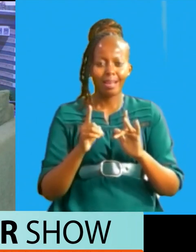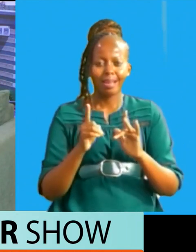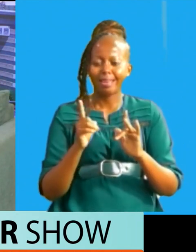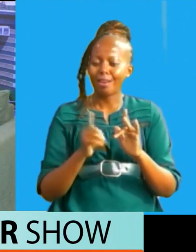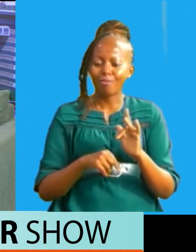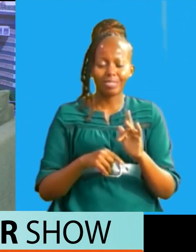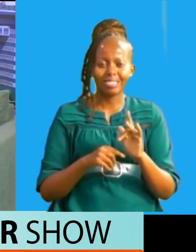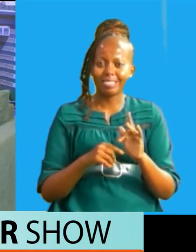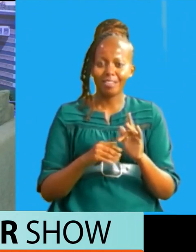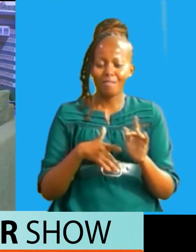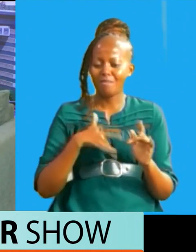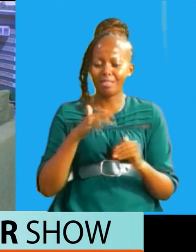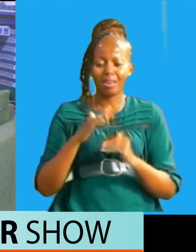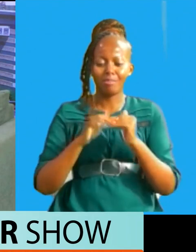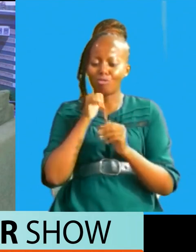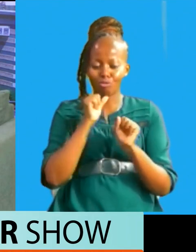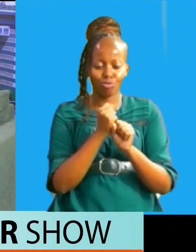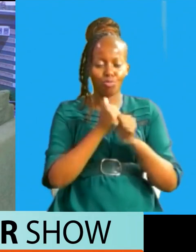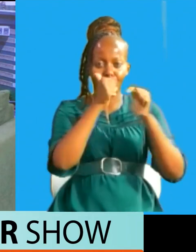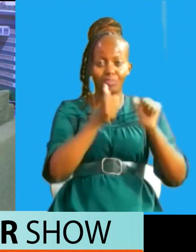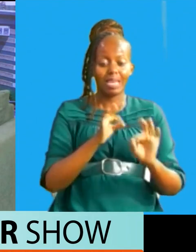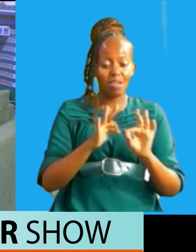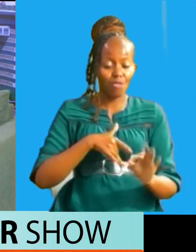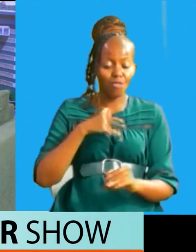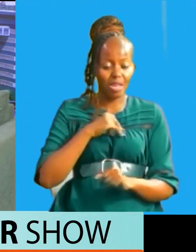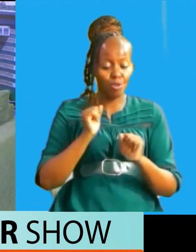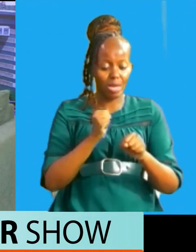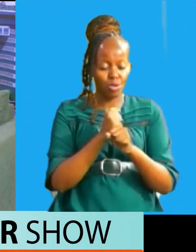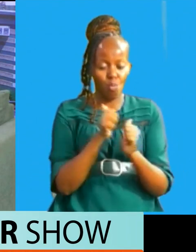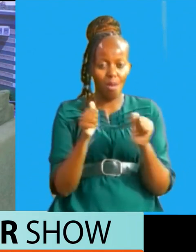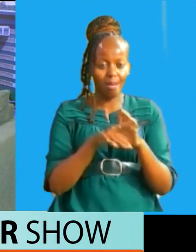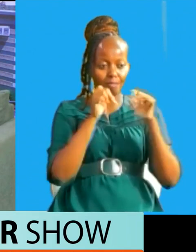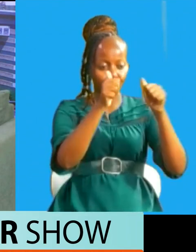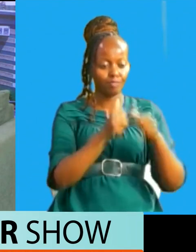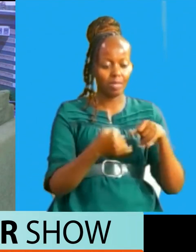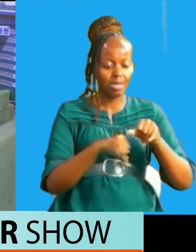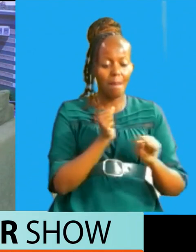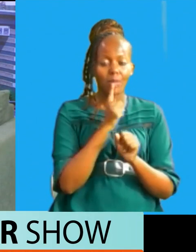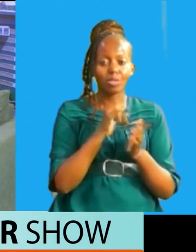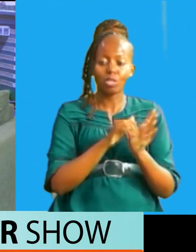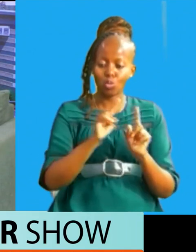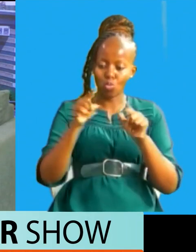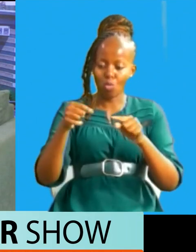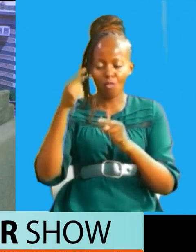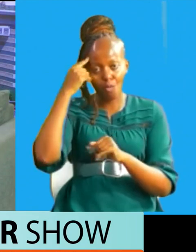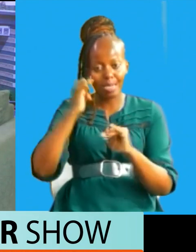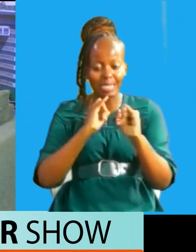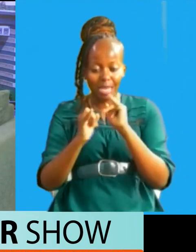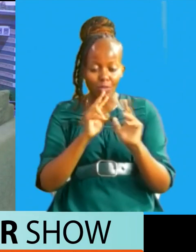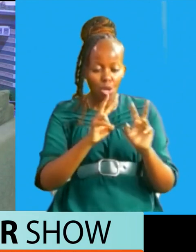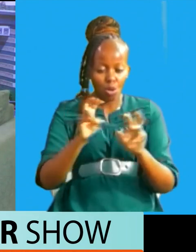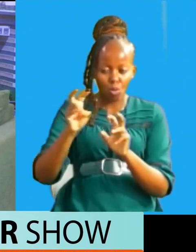modeling. If you figure yourself like you're more suited in commercial modeling, make sure you go for audition. Make sure you look for models